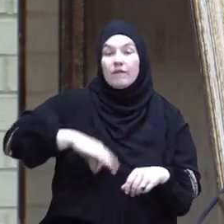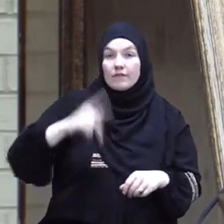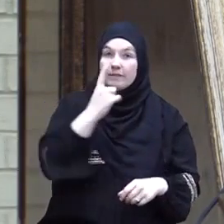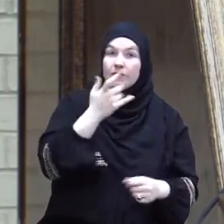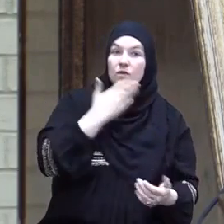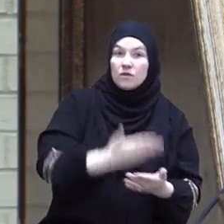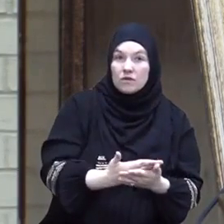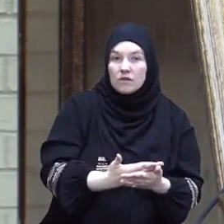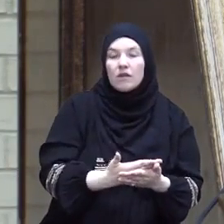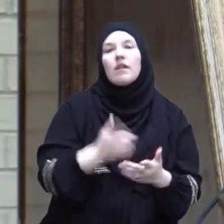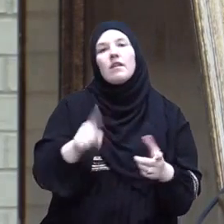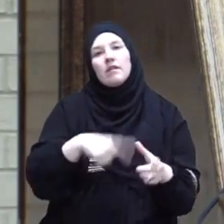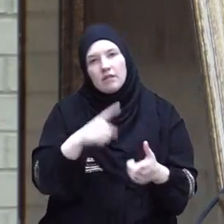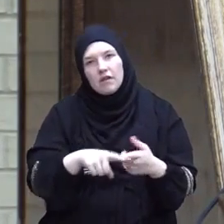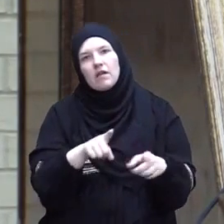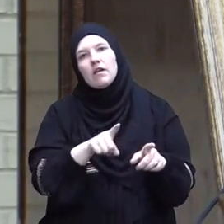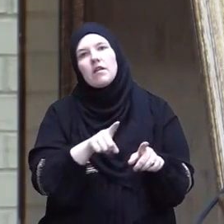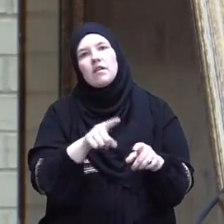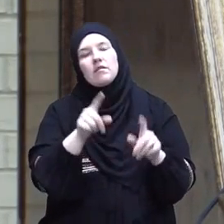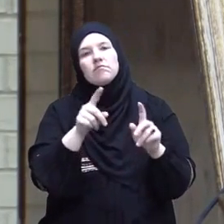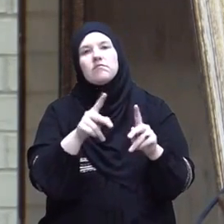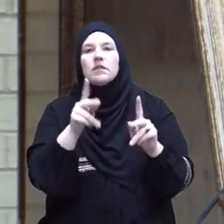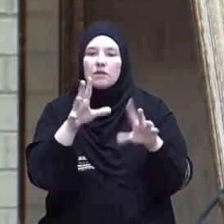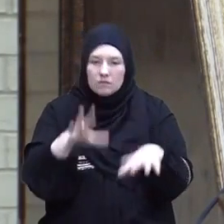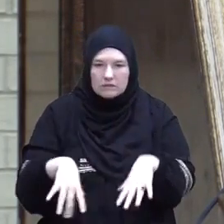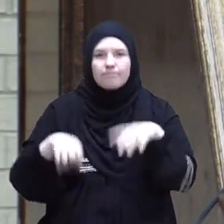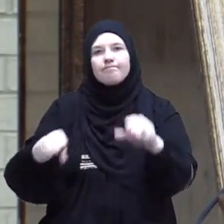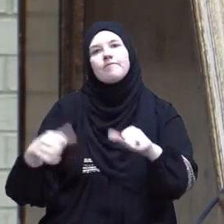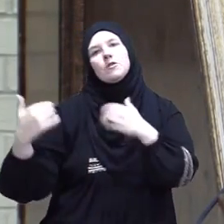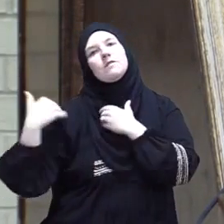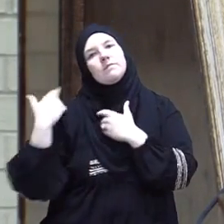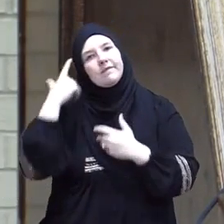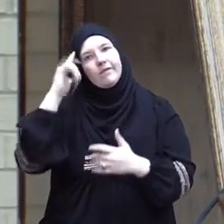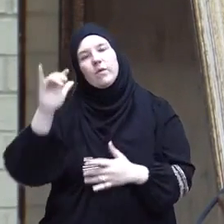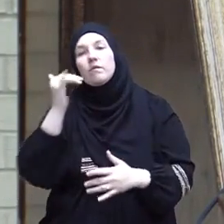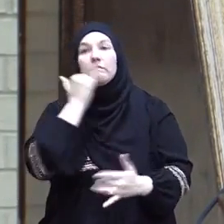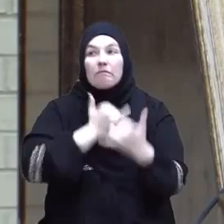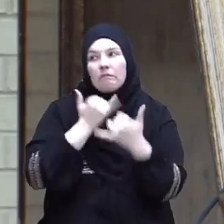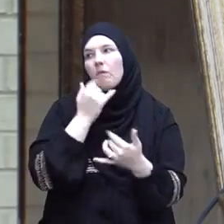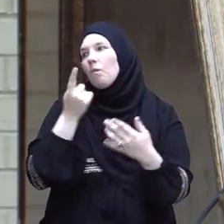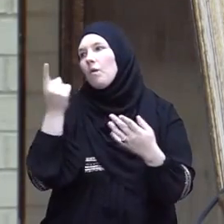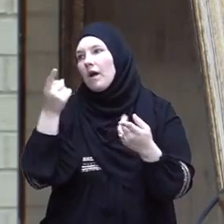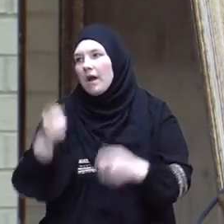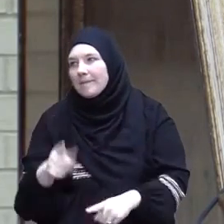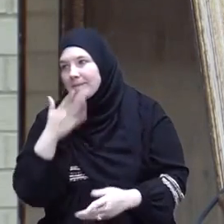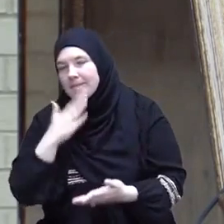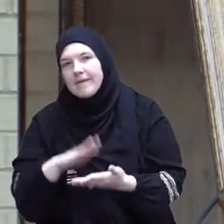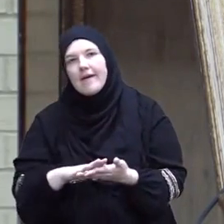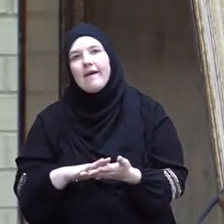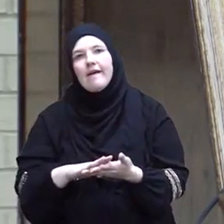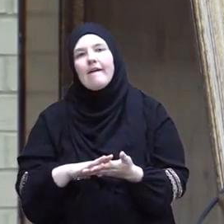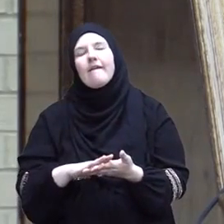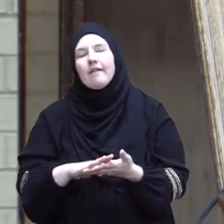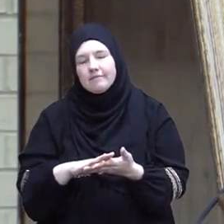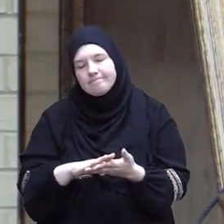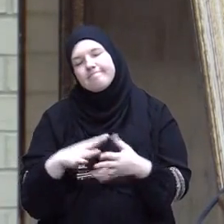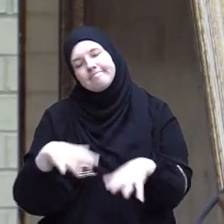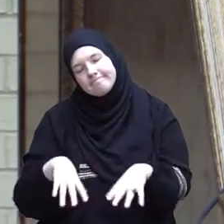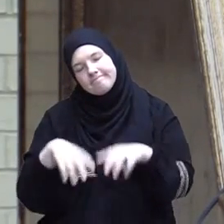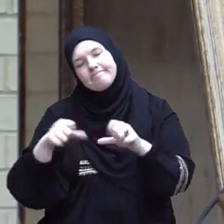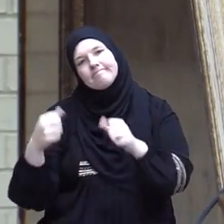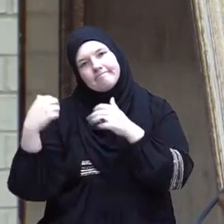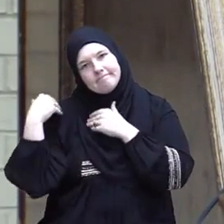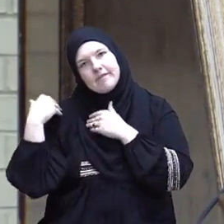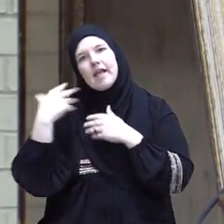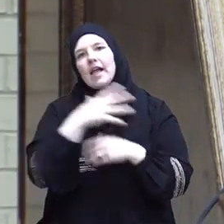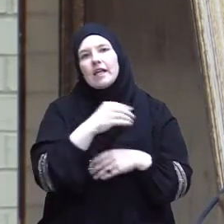good that runs in the family, he will take also the reward for something that goes right in